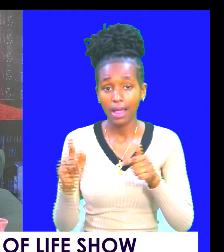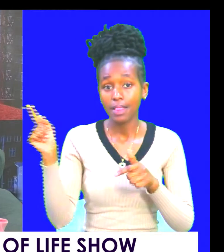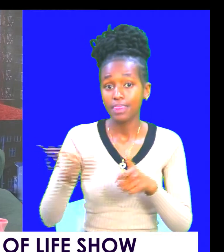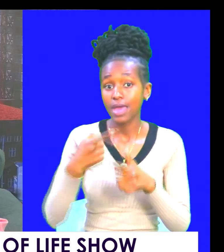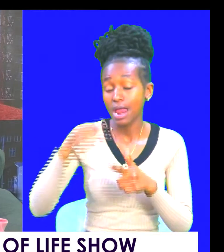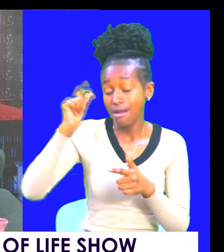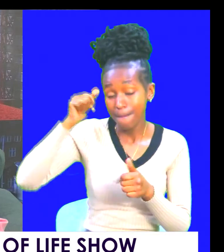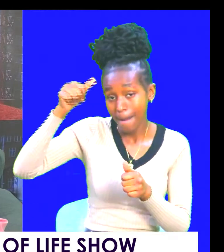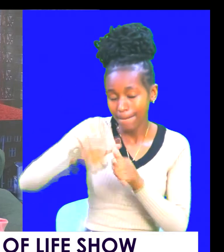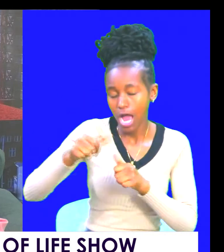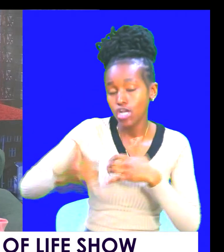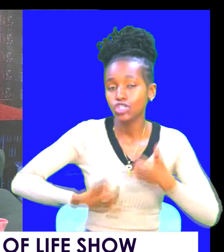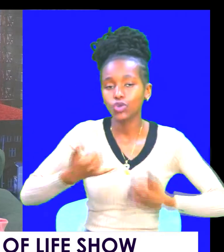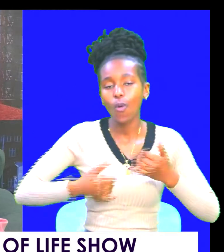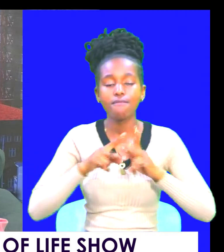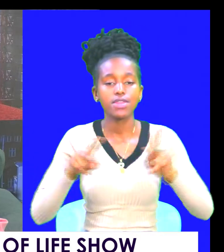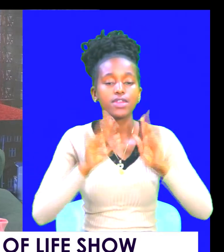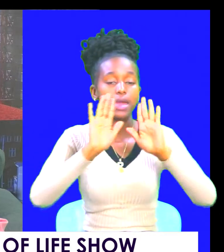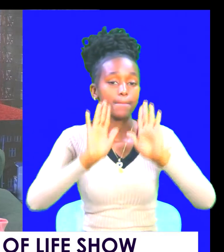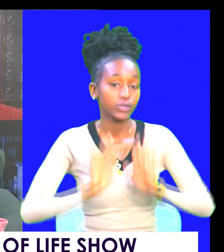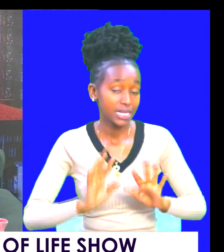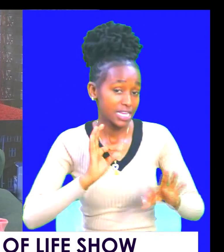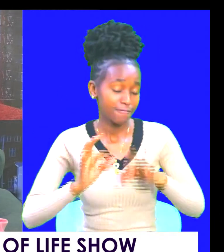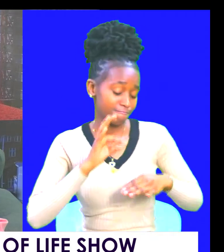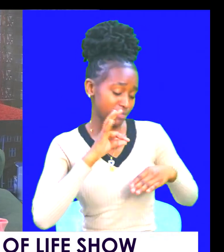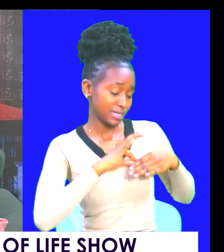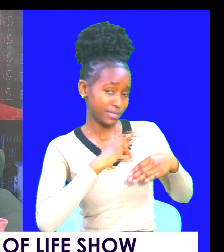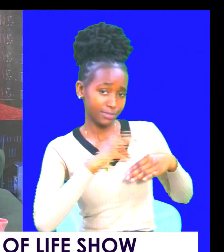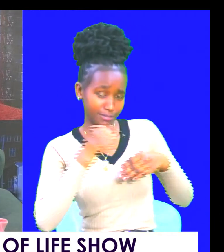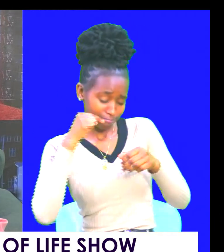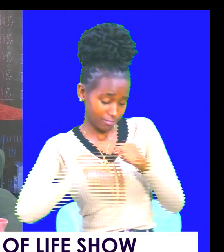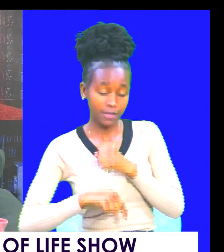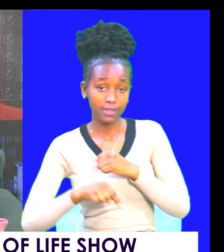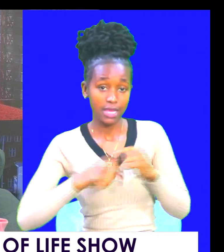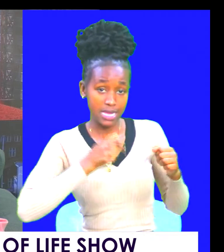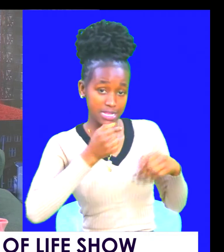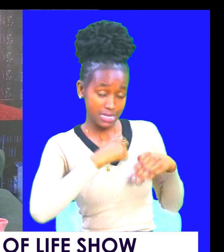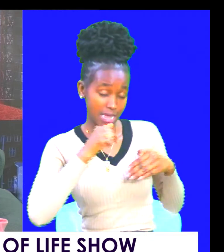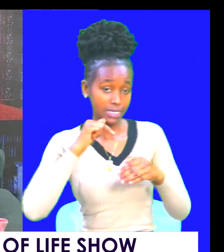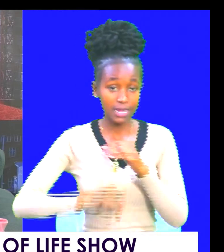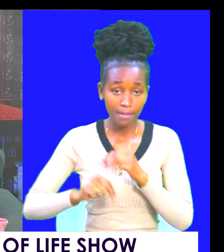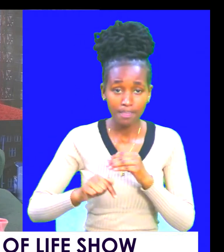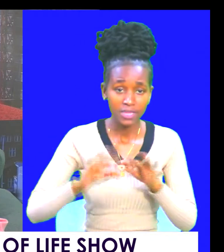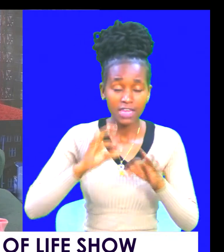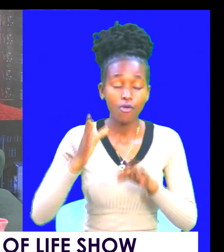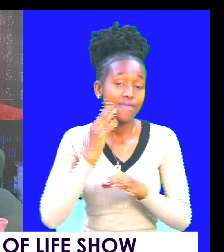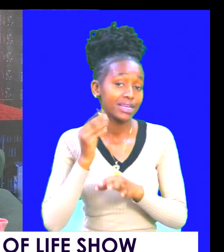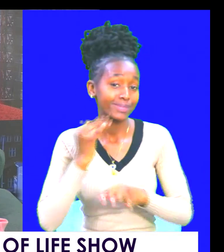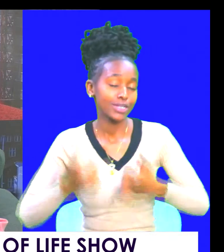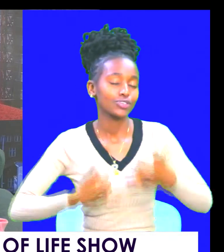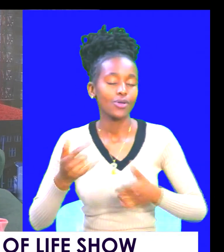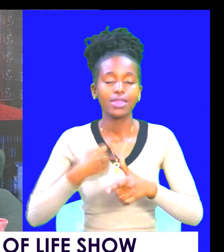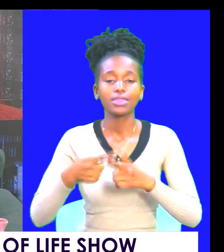down on the inside of you, when you experience joy, you receive